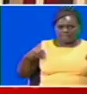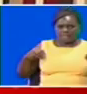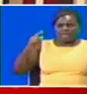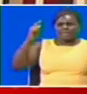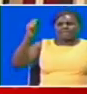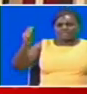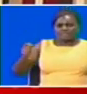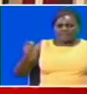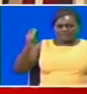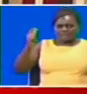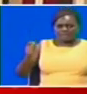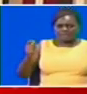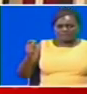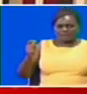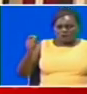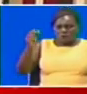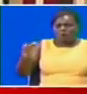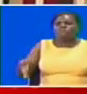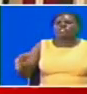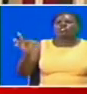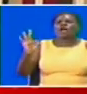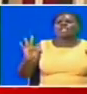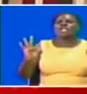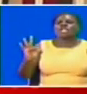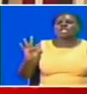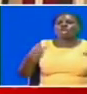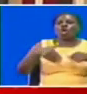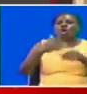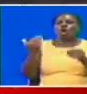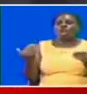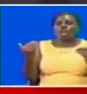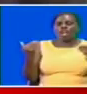strike is hereby called off.